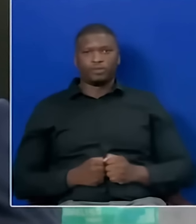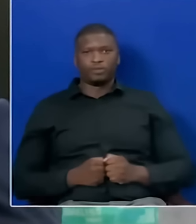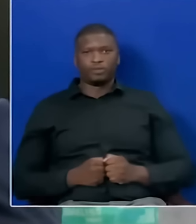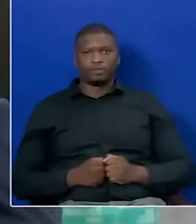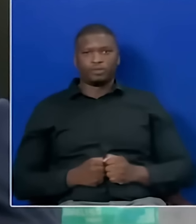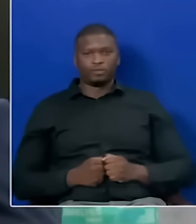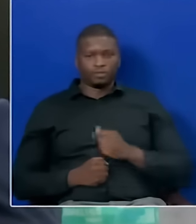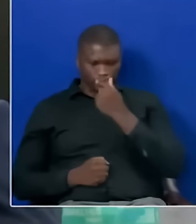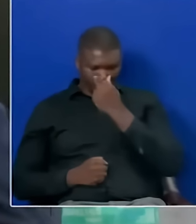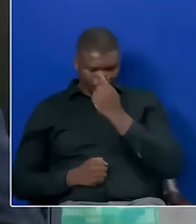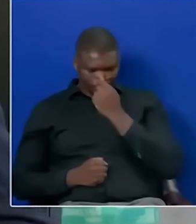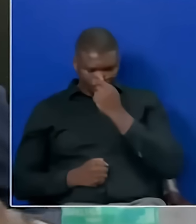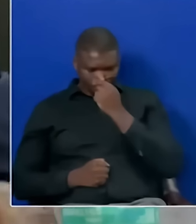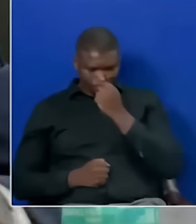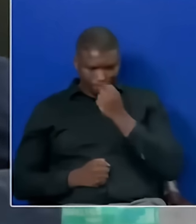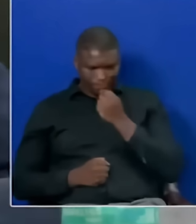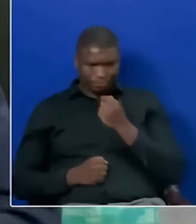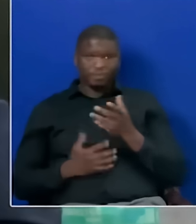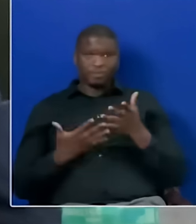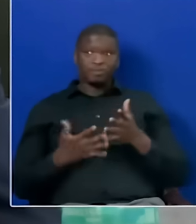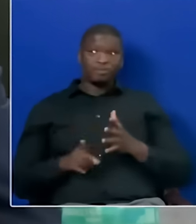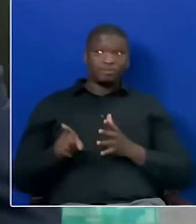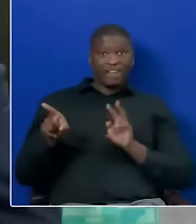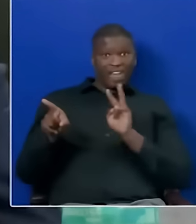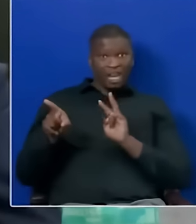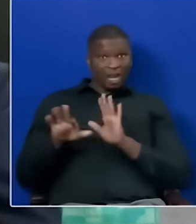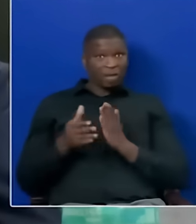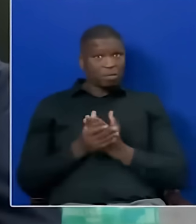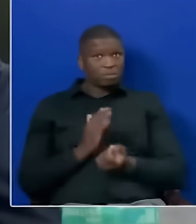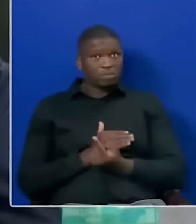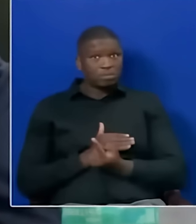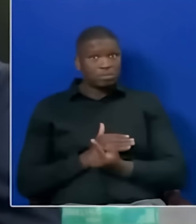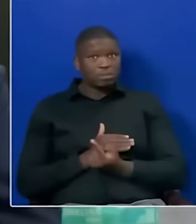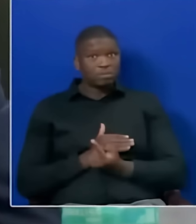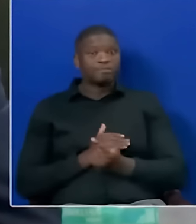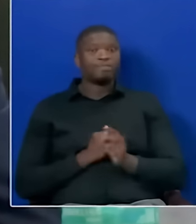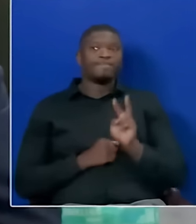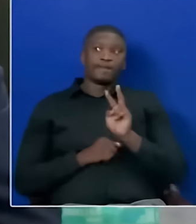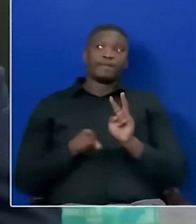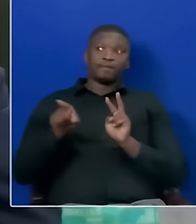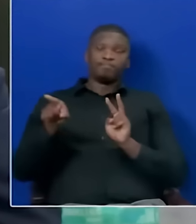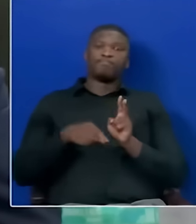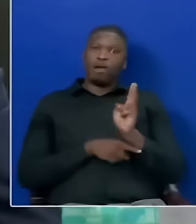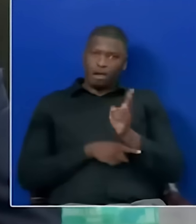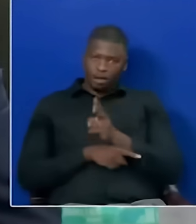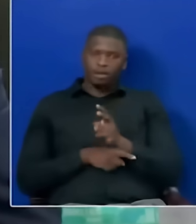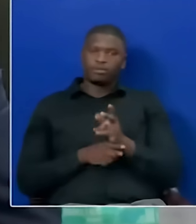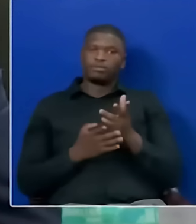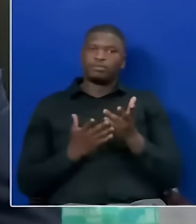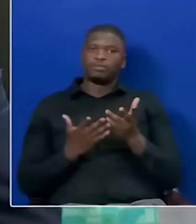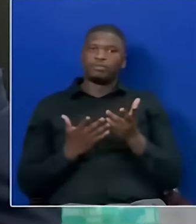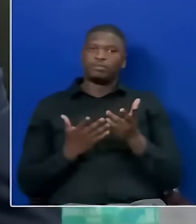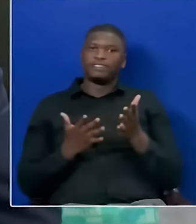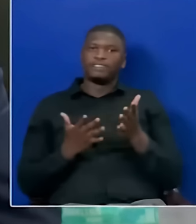And the Vereniging case? The Vereniging case, again, it was also sent down